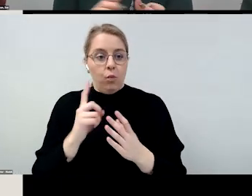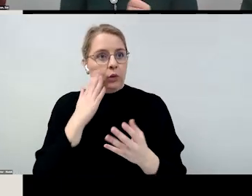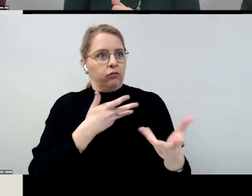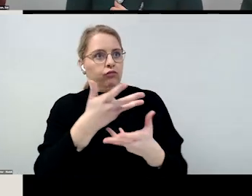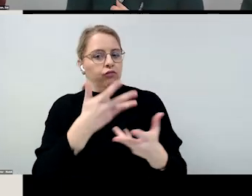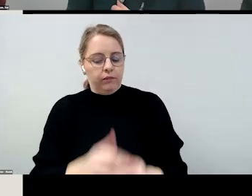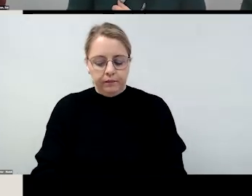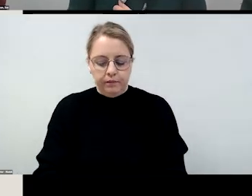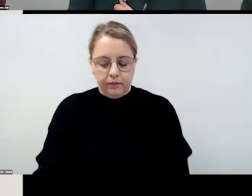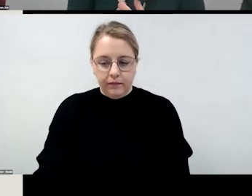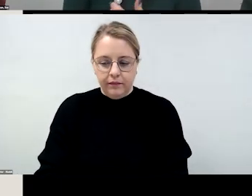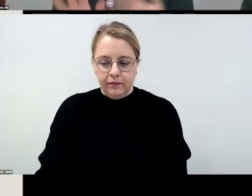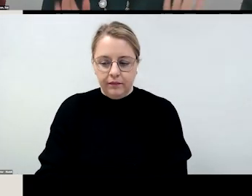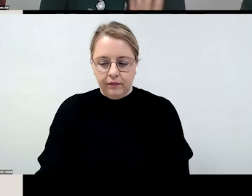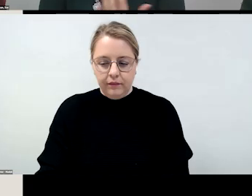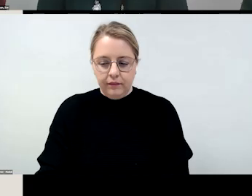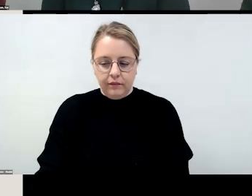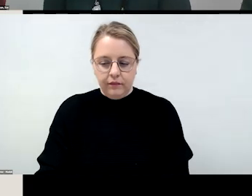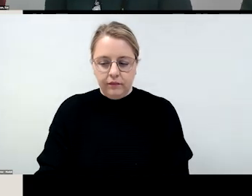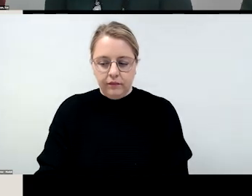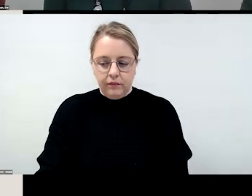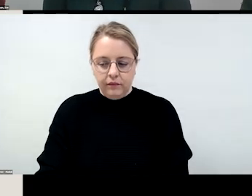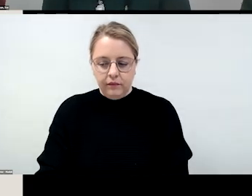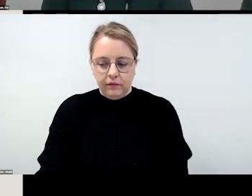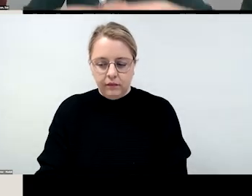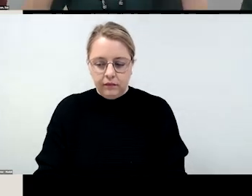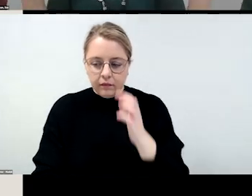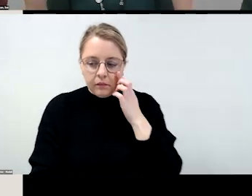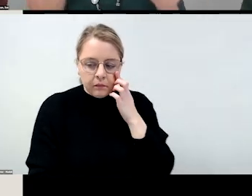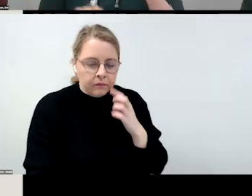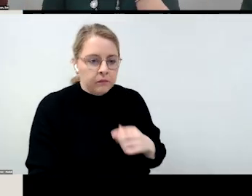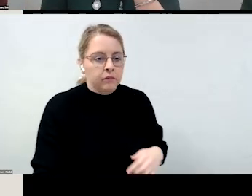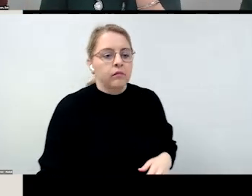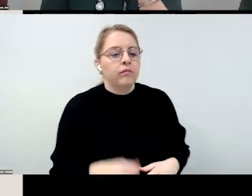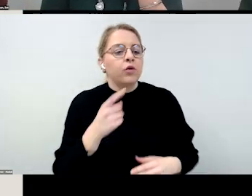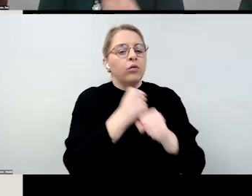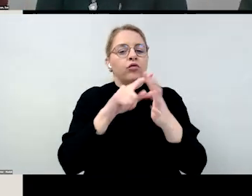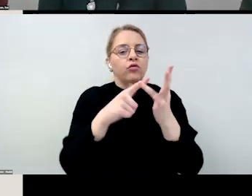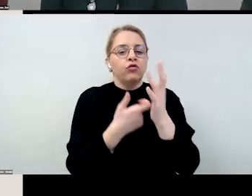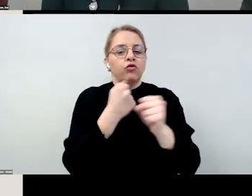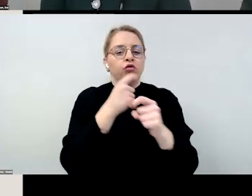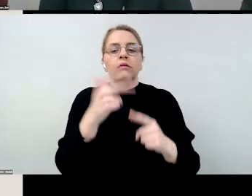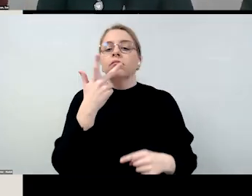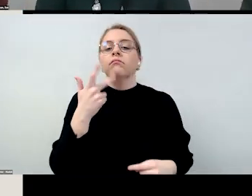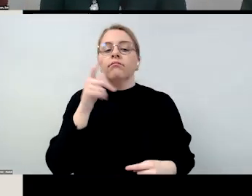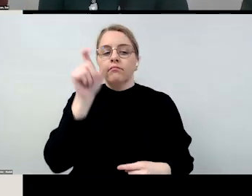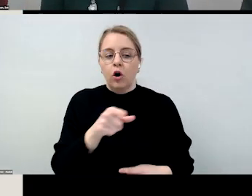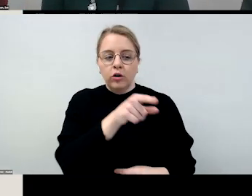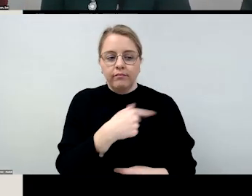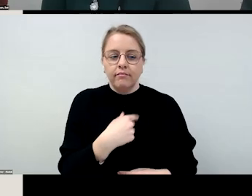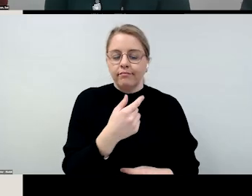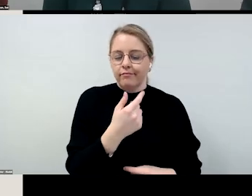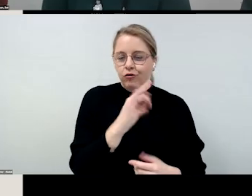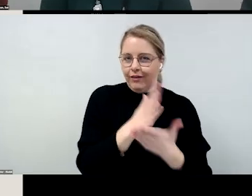people. So the first thing I'll do is I'll introduce you to George, who is a made-up person, just to clarify. So George is a